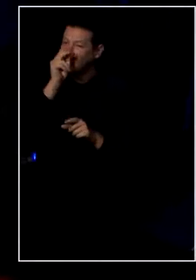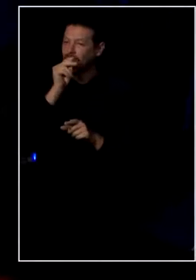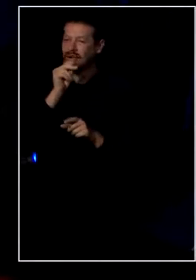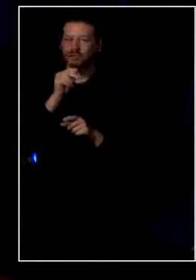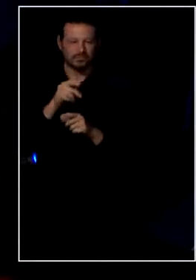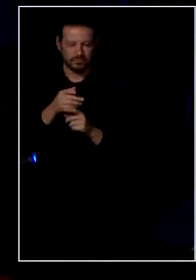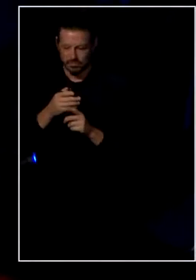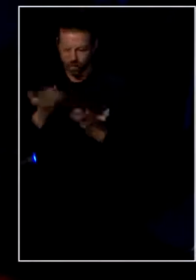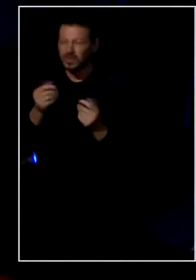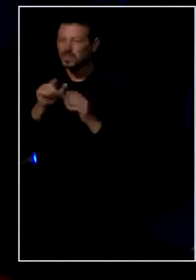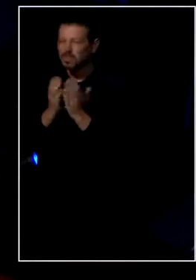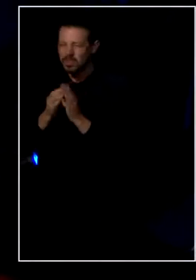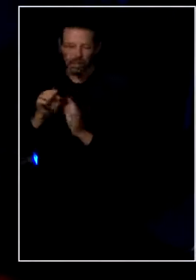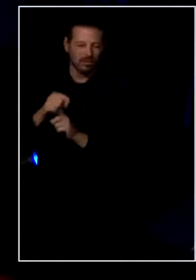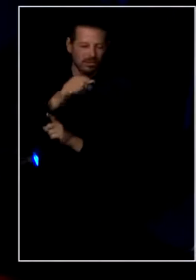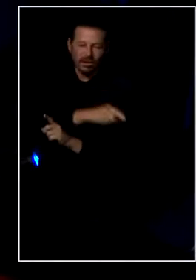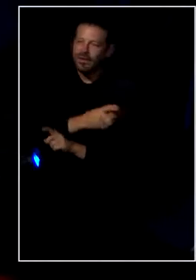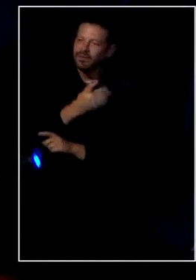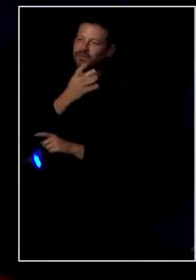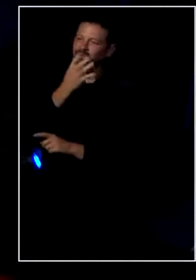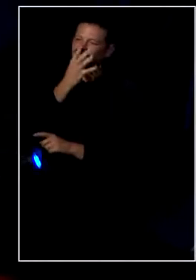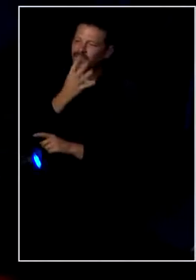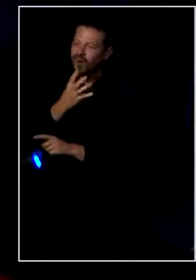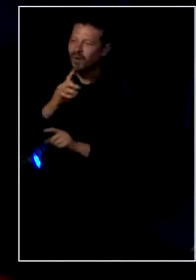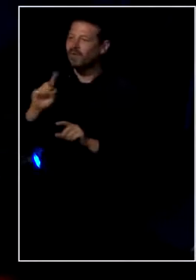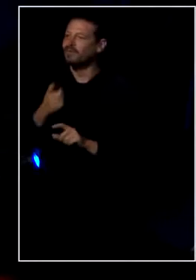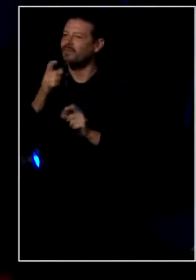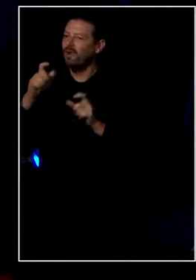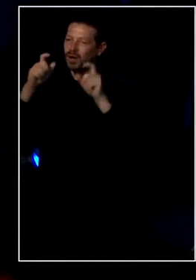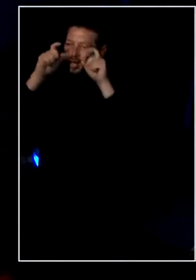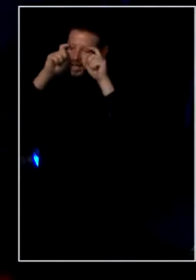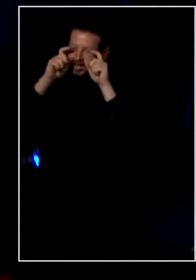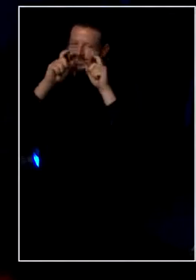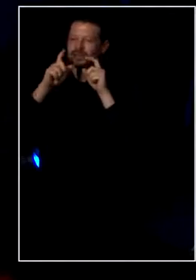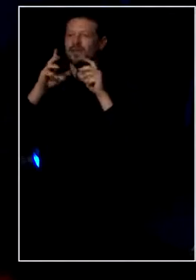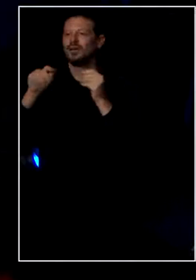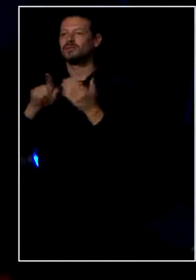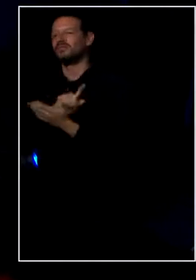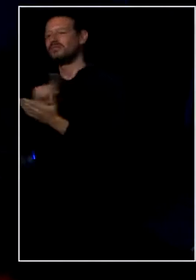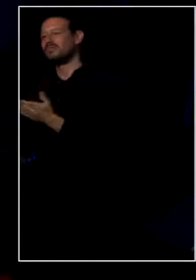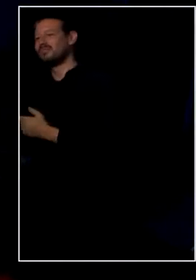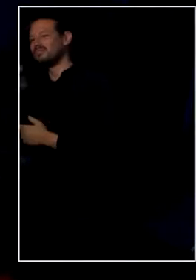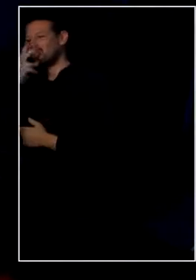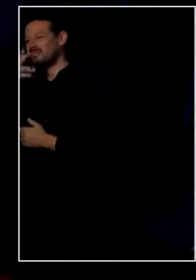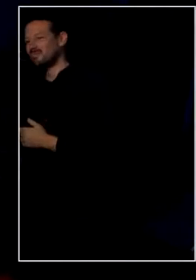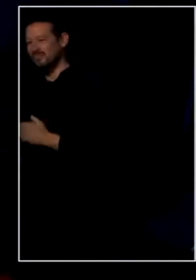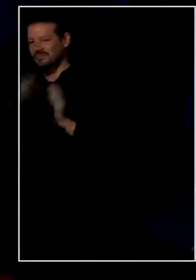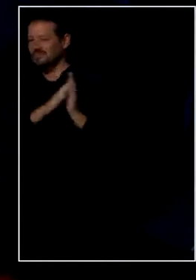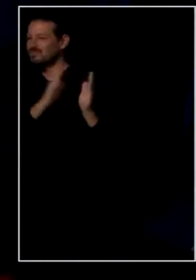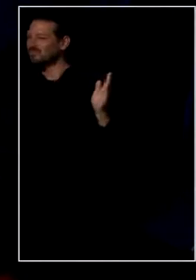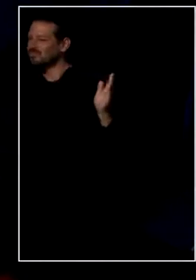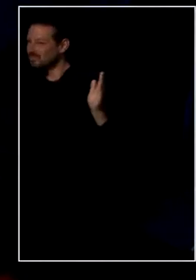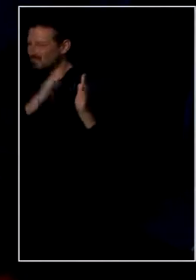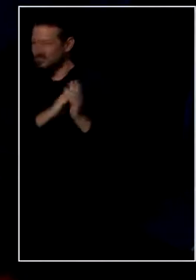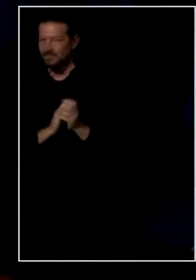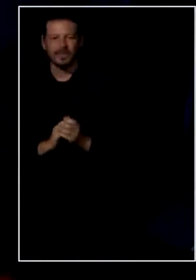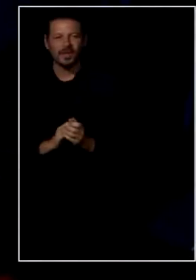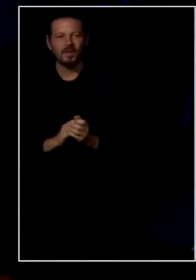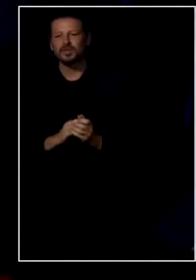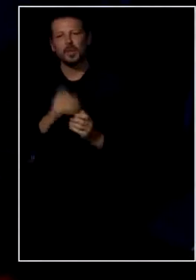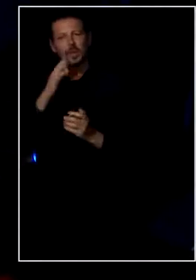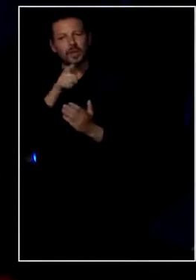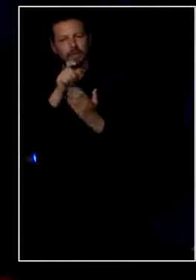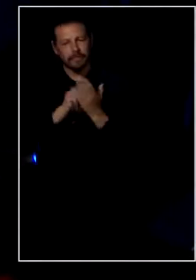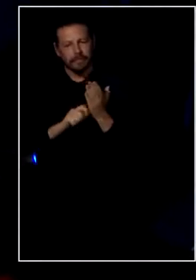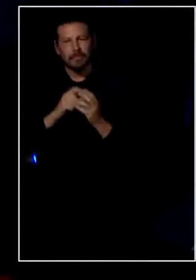4 years old, getting your first pair of glasses. Yep. And then again, of course, what we heard then at 25. What was it like for you to reflect on